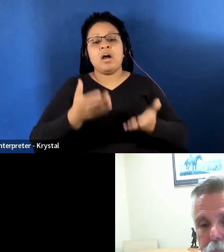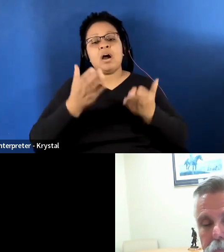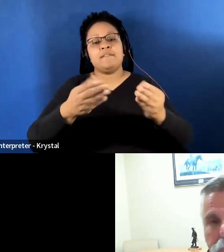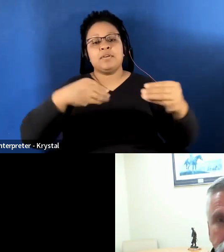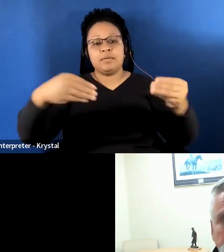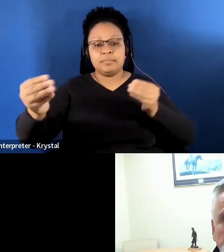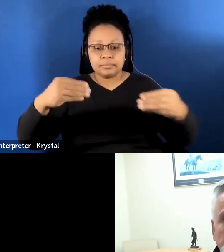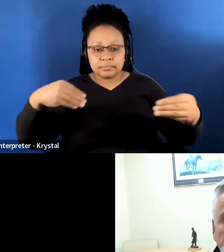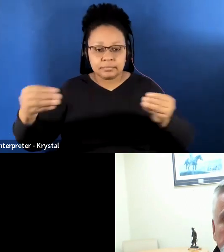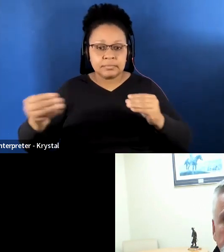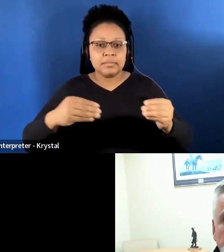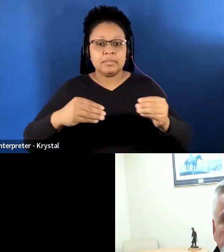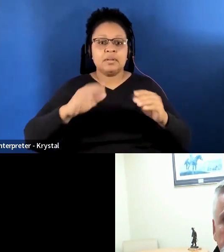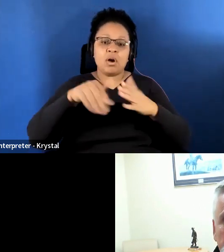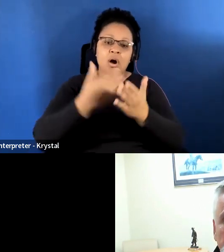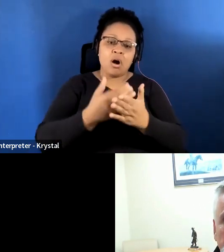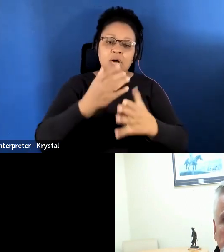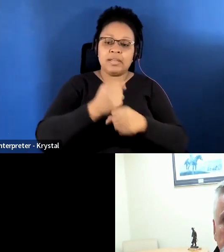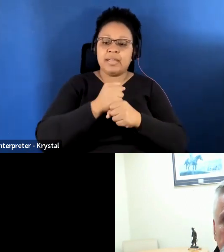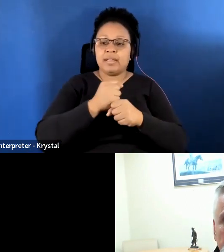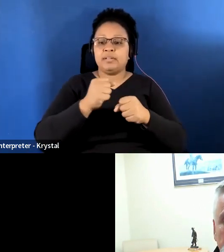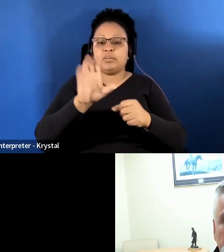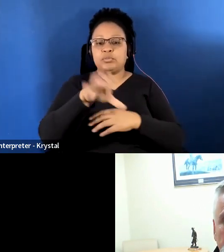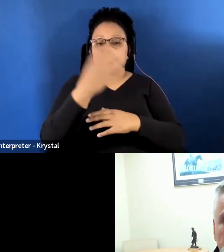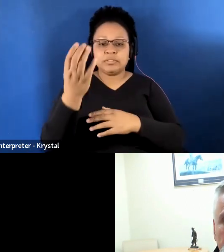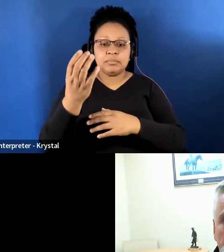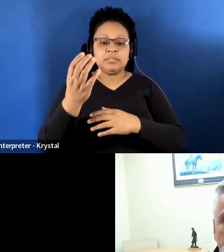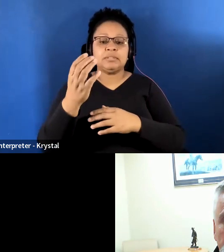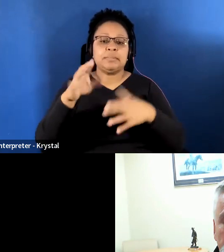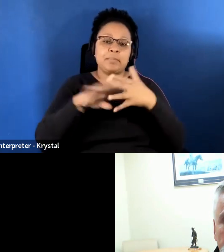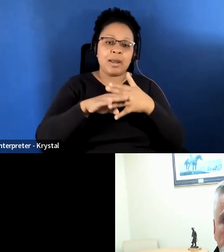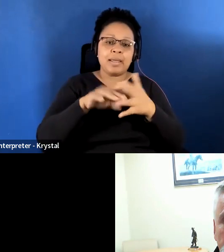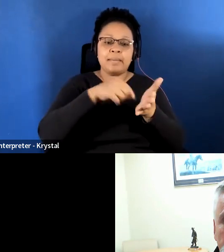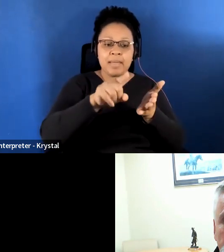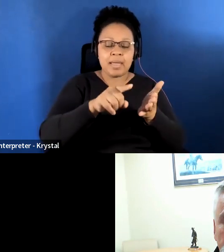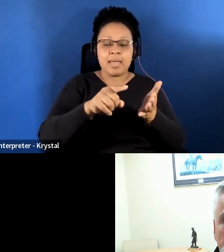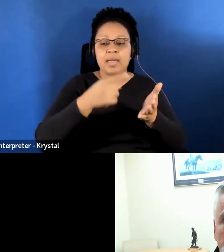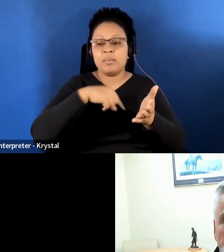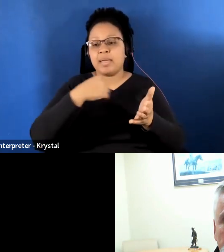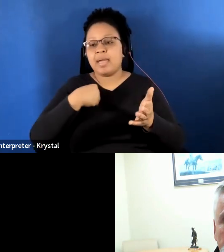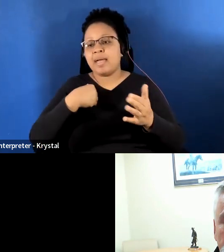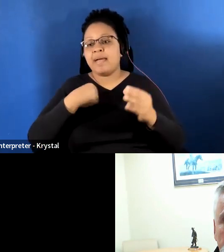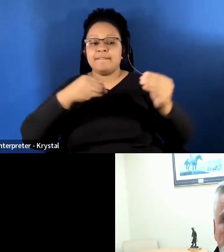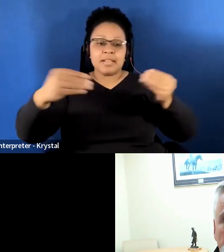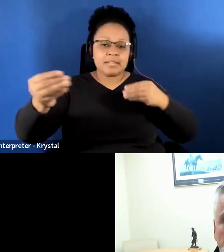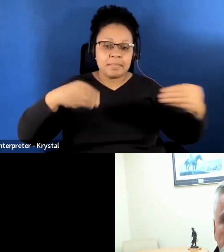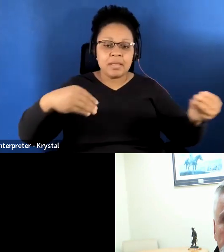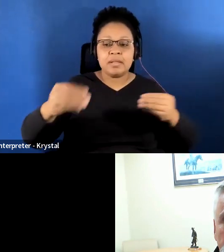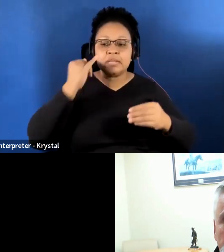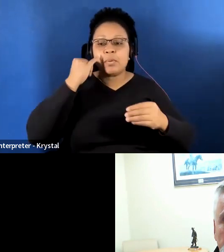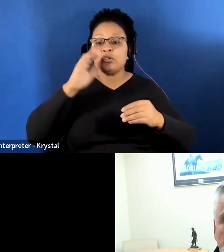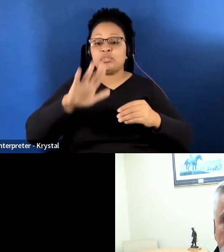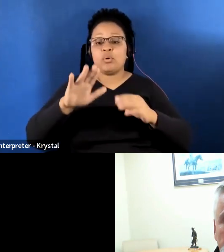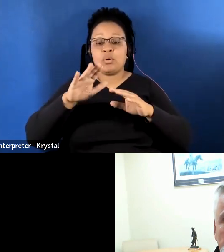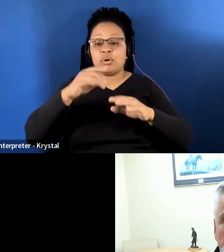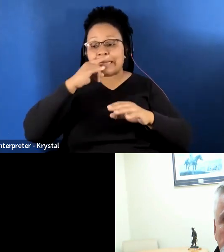at Christmas where everybody gets paid. And we already had flexibility as far as scheduling, and if you had to bring a kid to work. And well, all